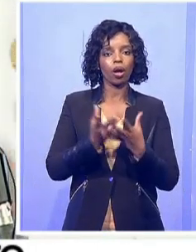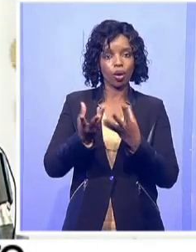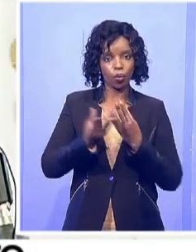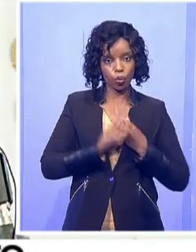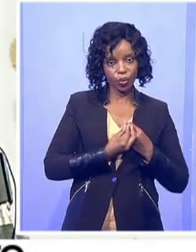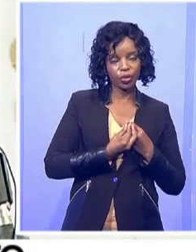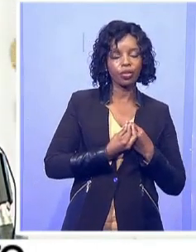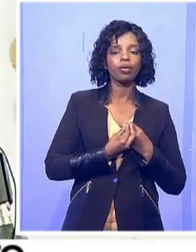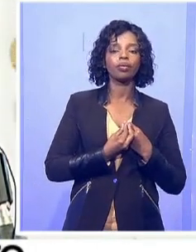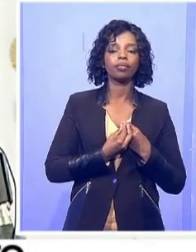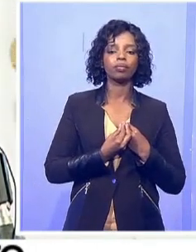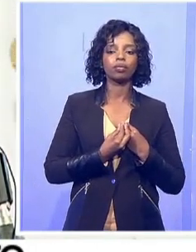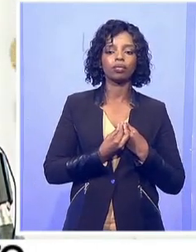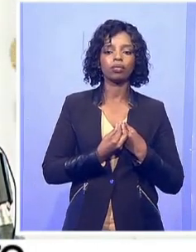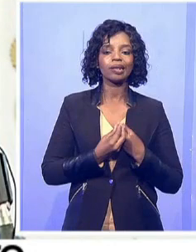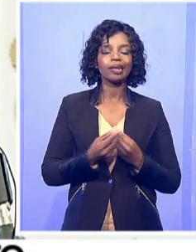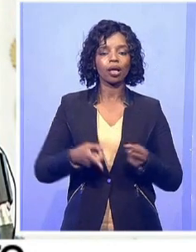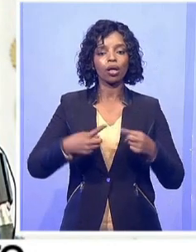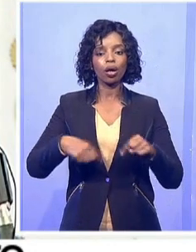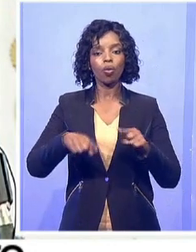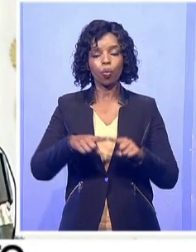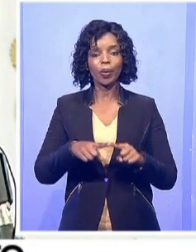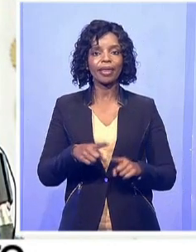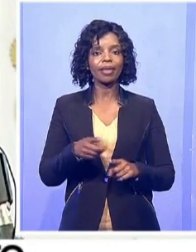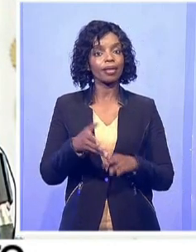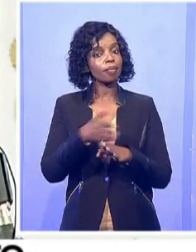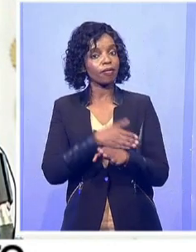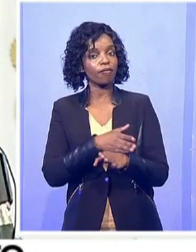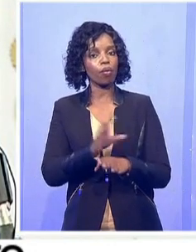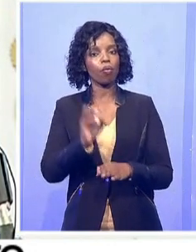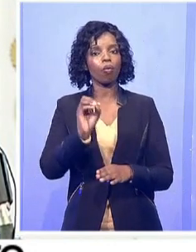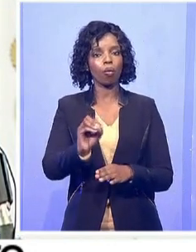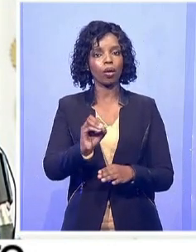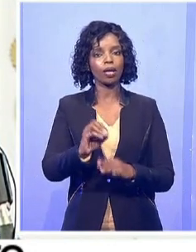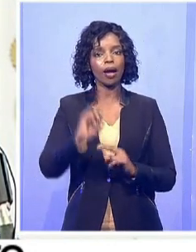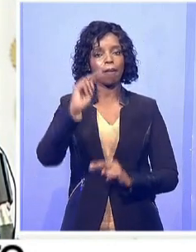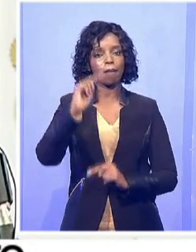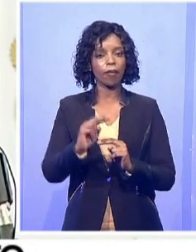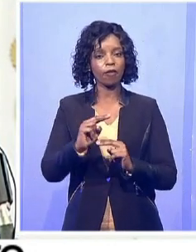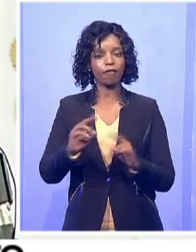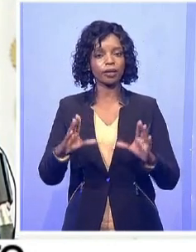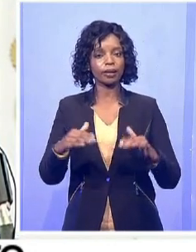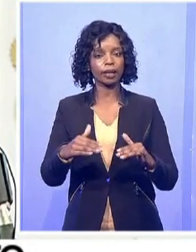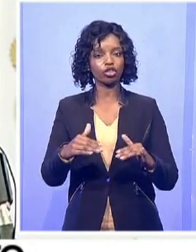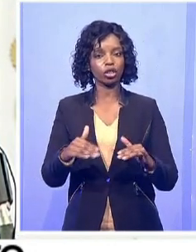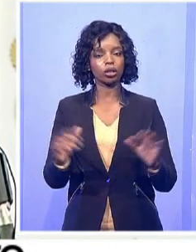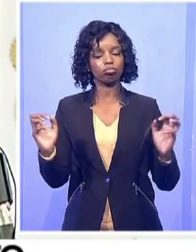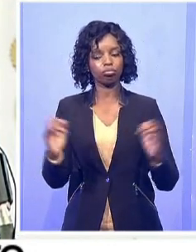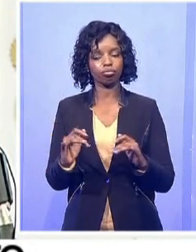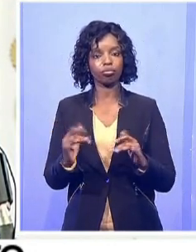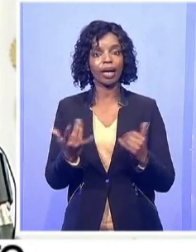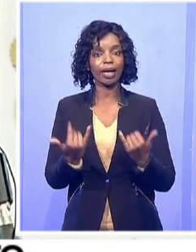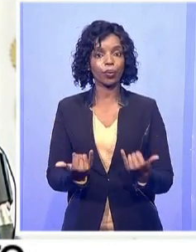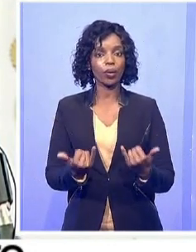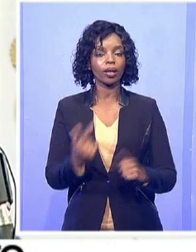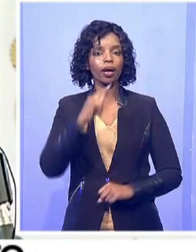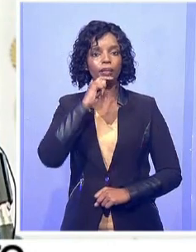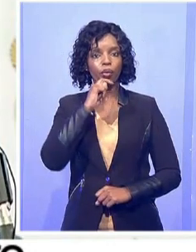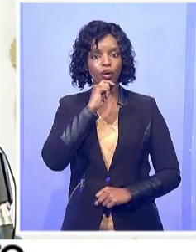When we were having a briefing session this morning, the Premier was saying, well, we're doing all